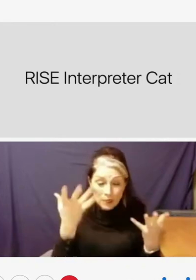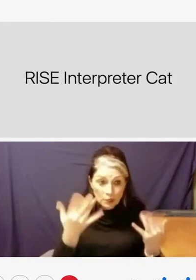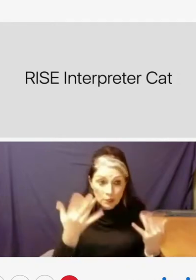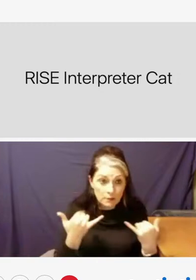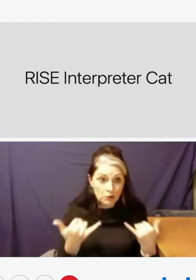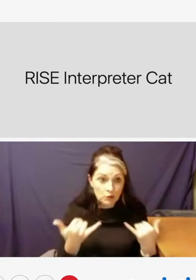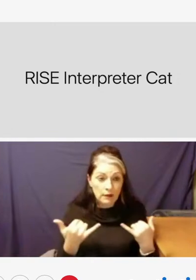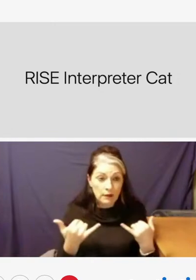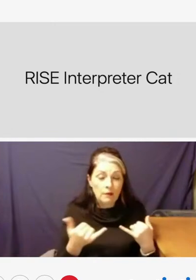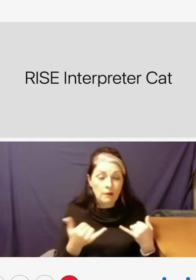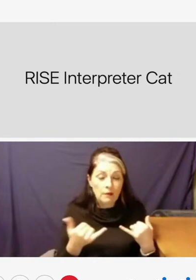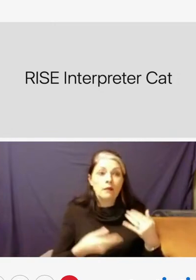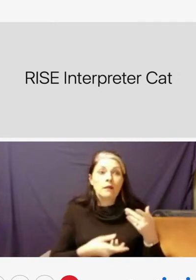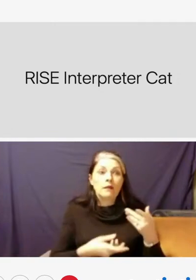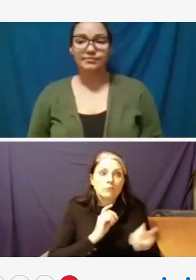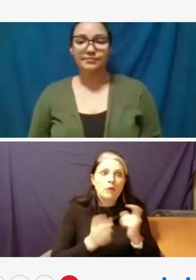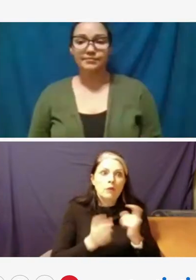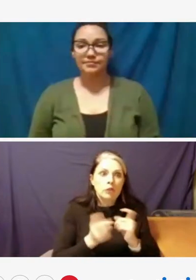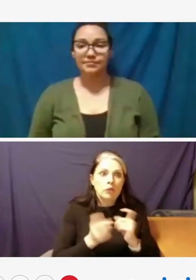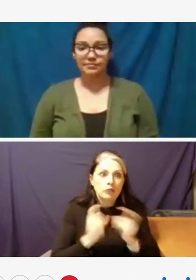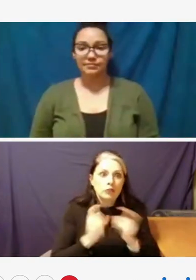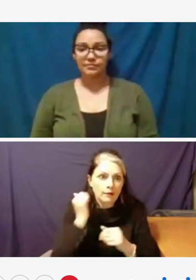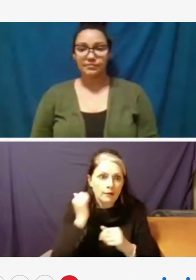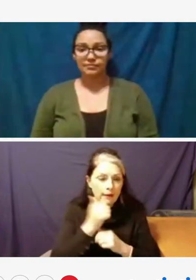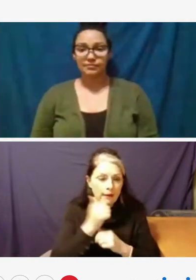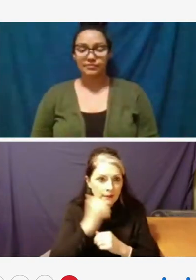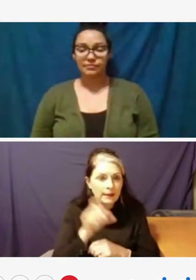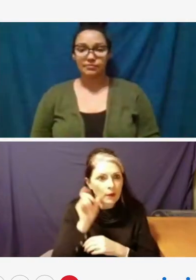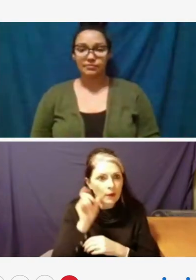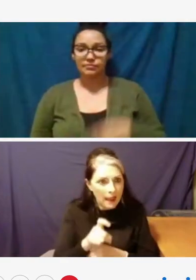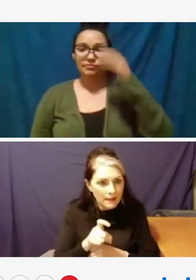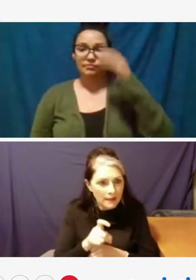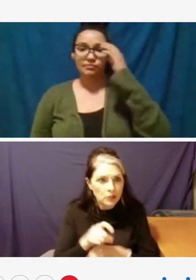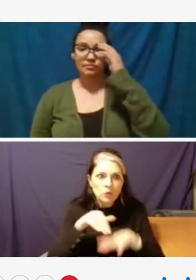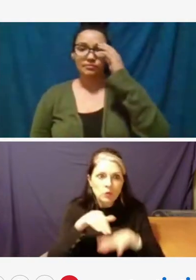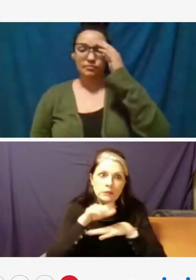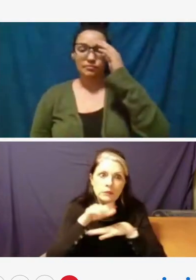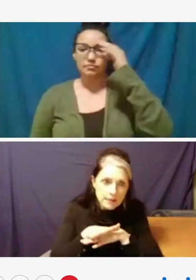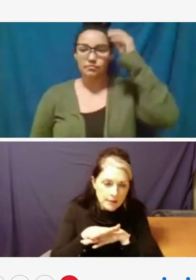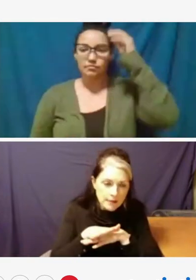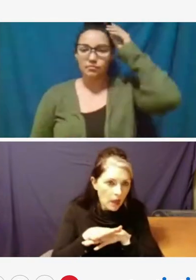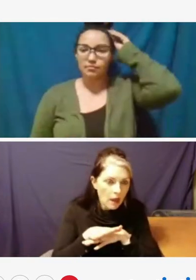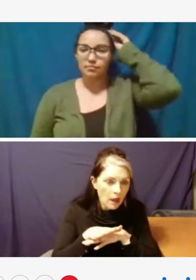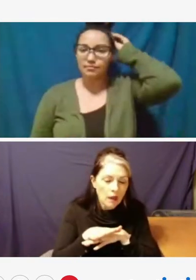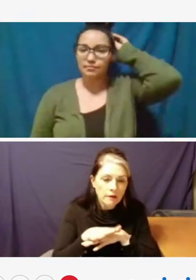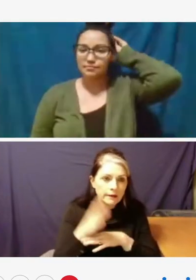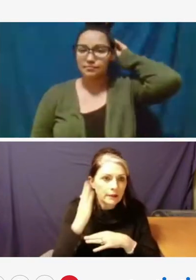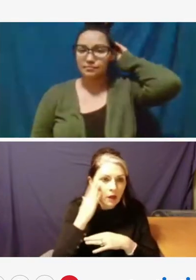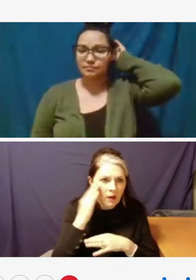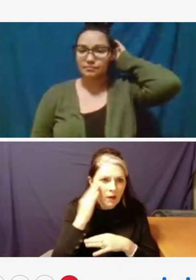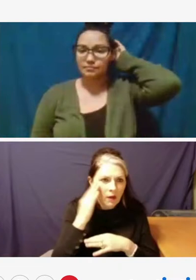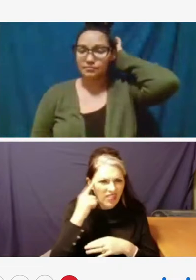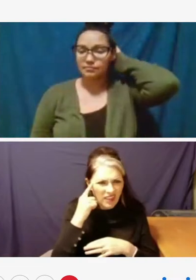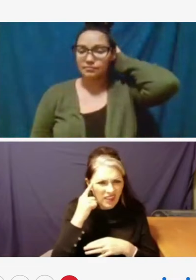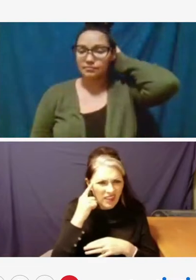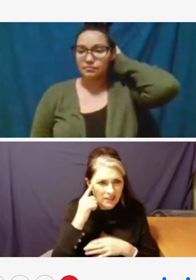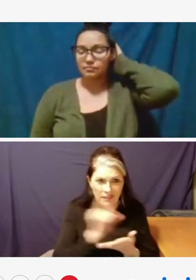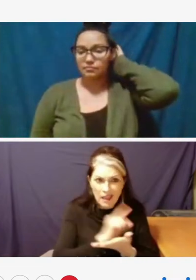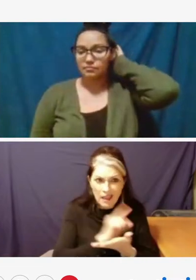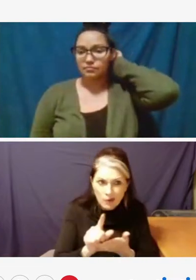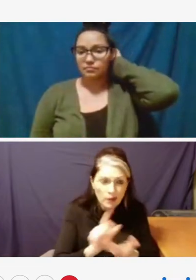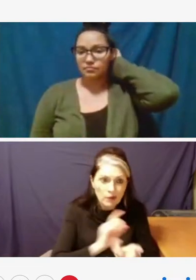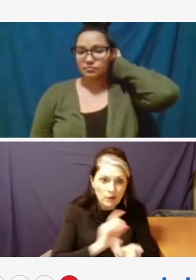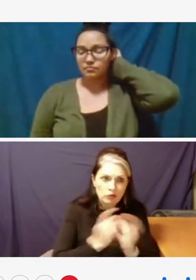we we're having to sent out you know I think there's not a week that doesn't go by that Katie doesn't send something